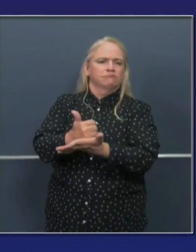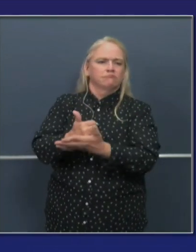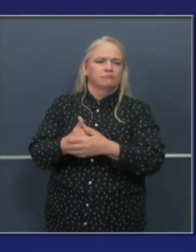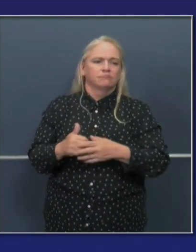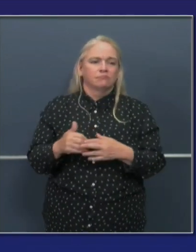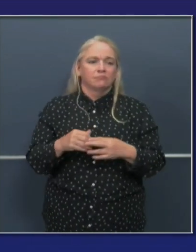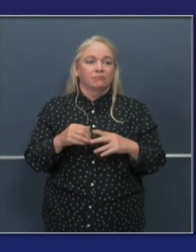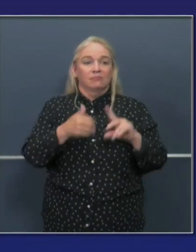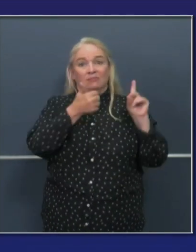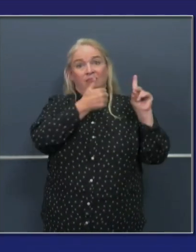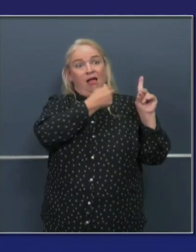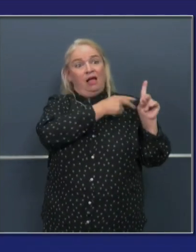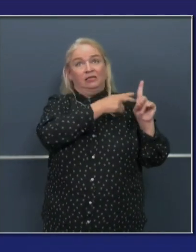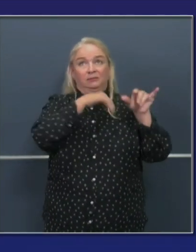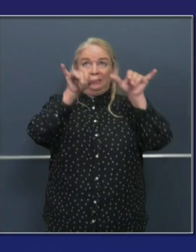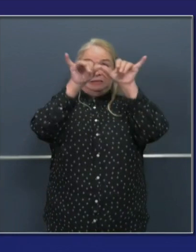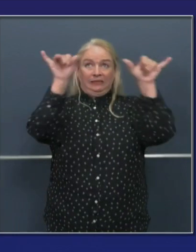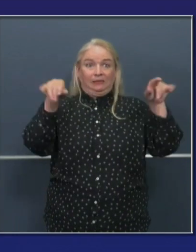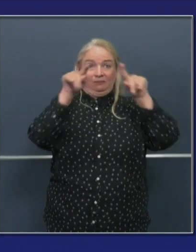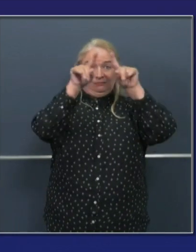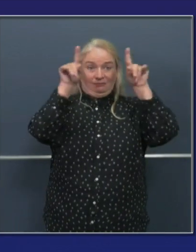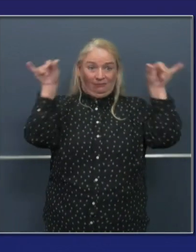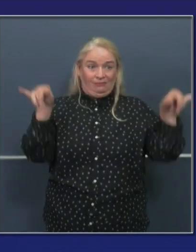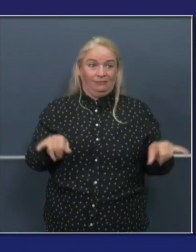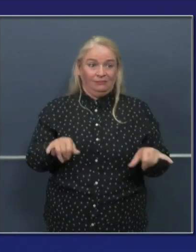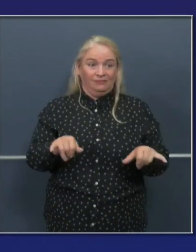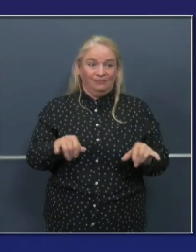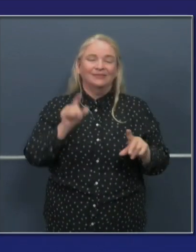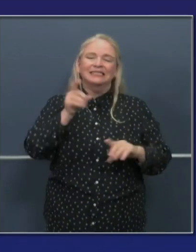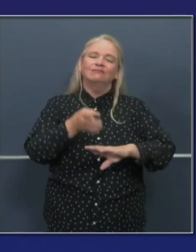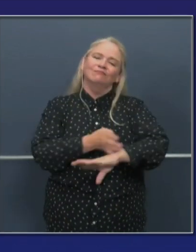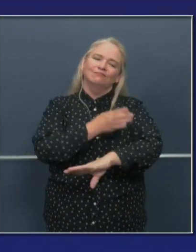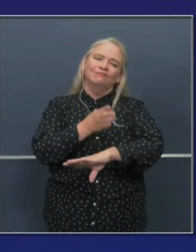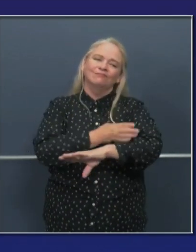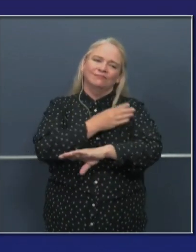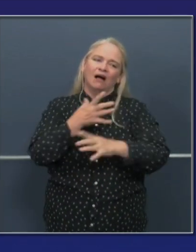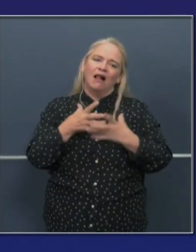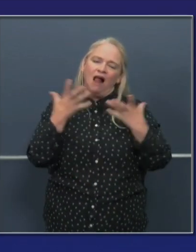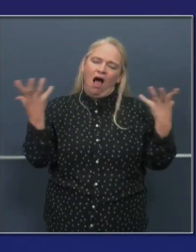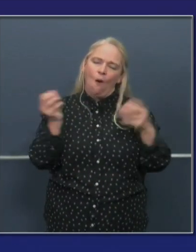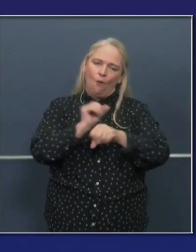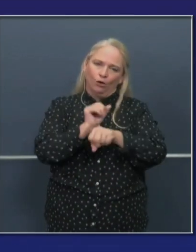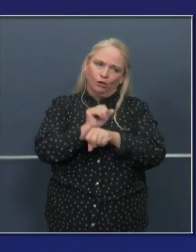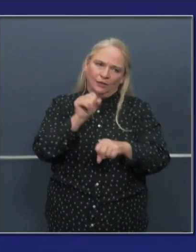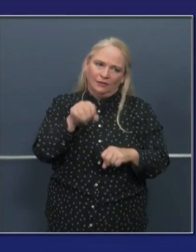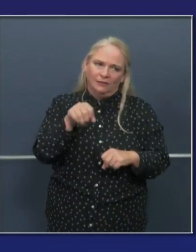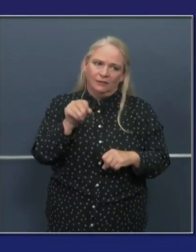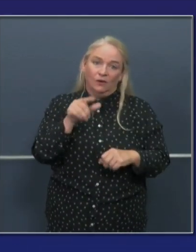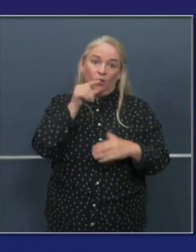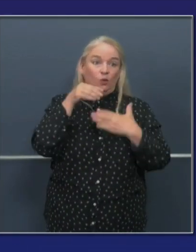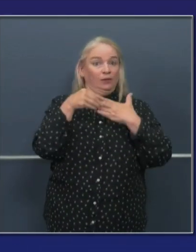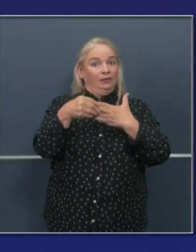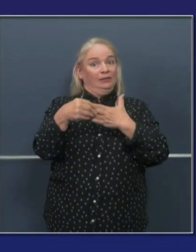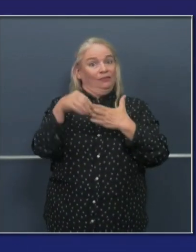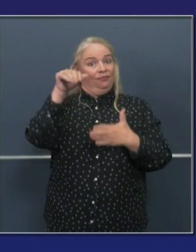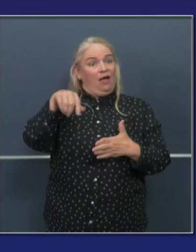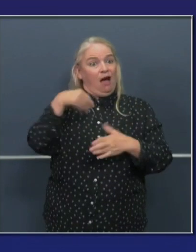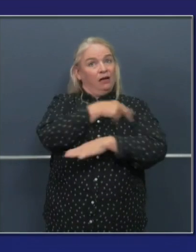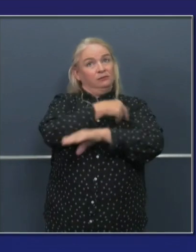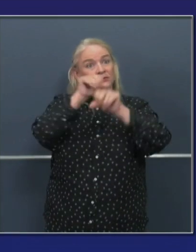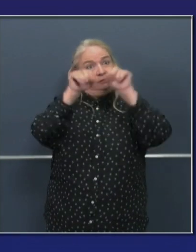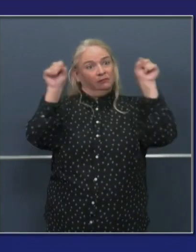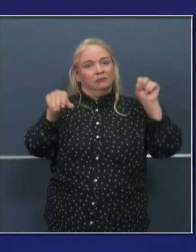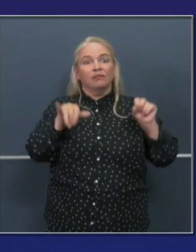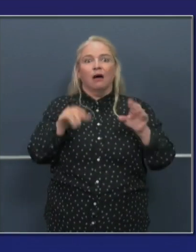system had a lot of work to do, and that work was led by an outstanding leader that is